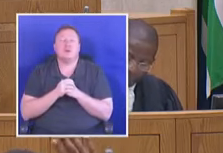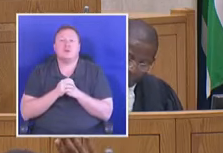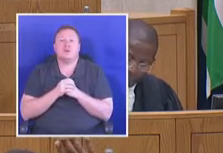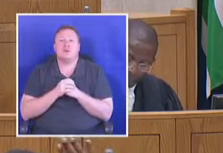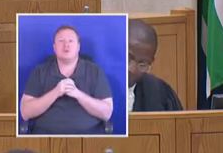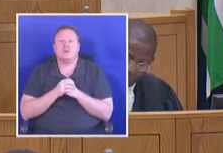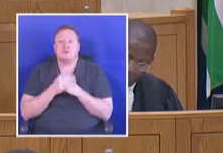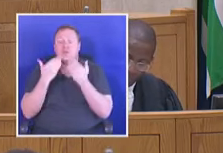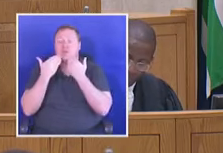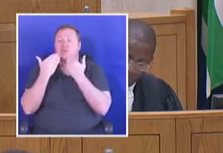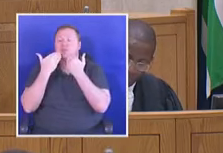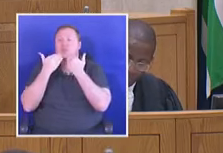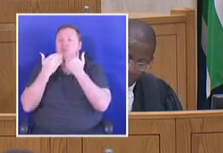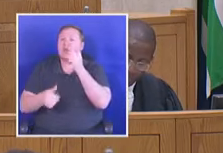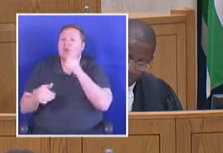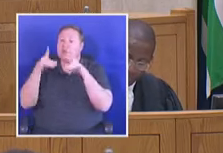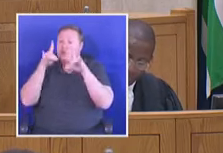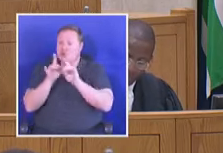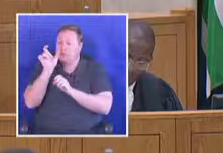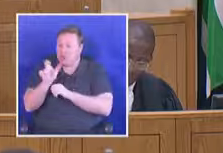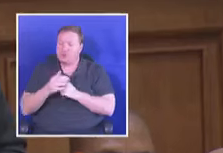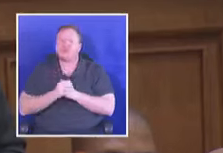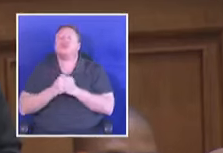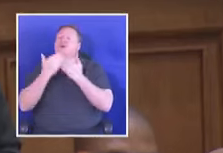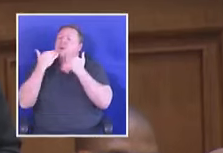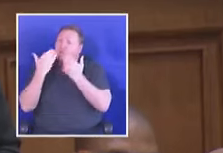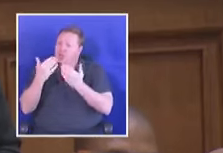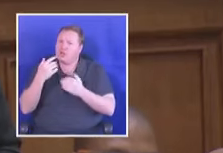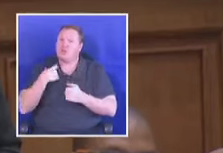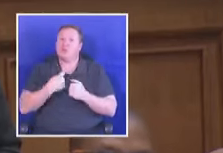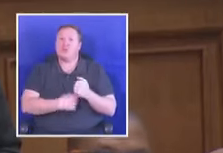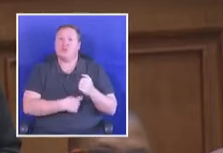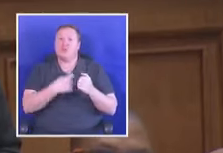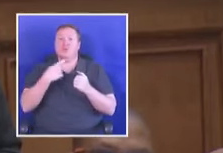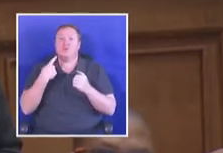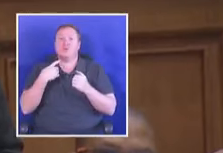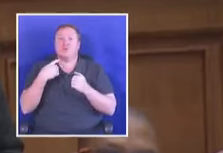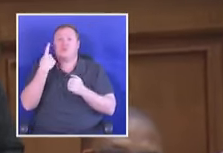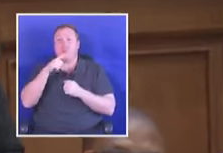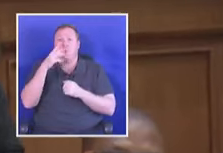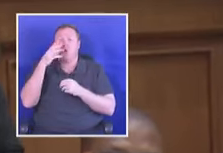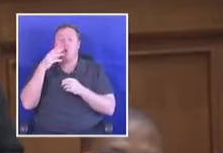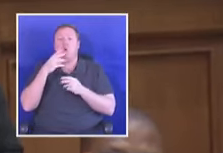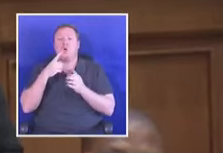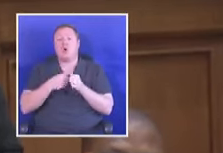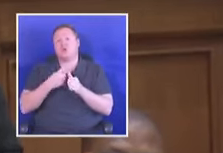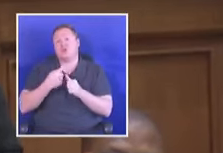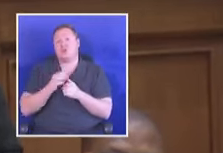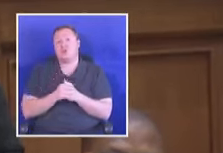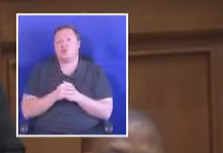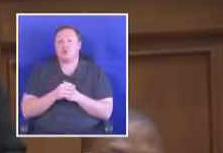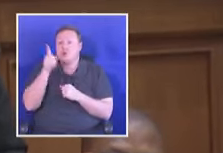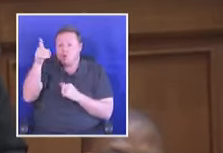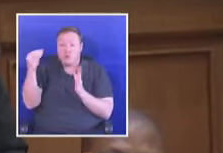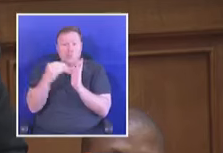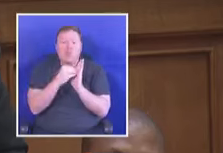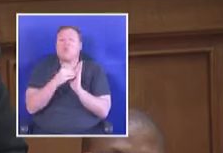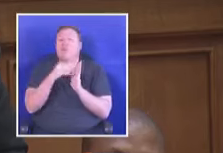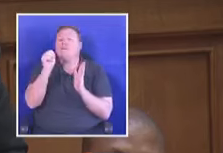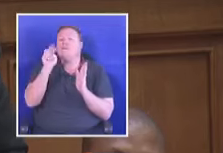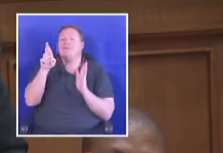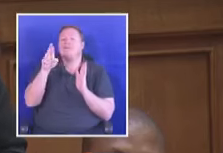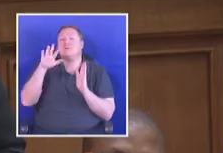Thank you, Mr. Chair. And thank you, Mr. President, for your answer. But sir, similar to your appointment of Mr. Mabuza, when